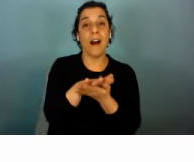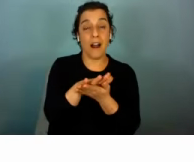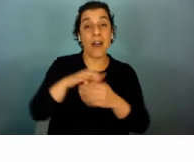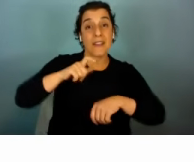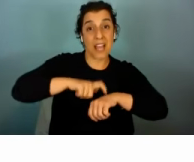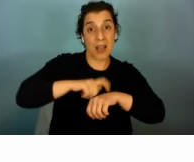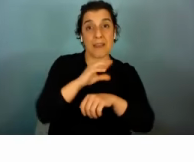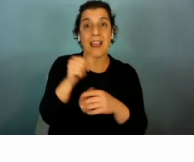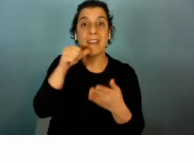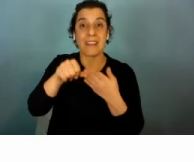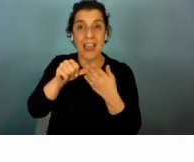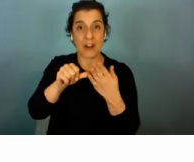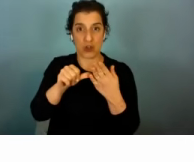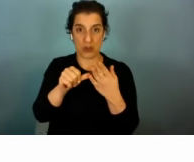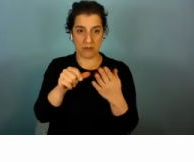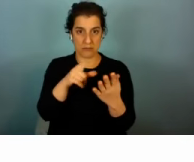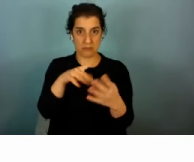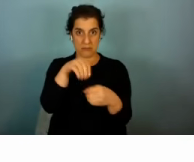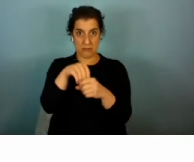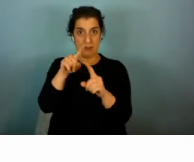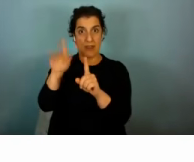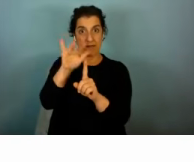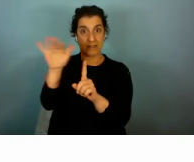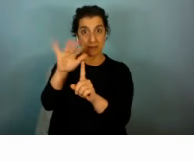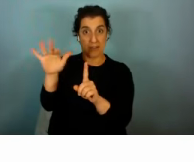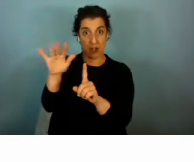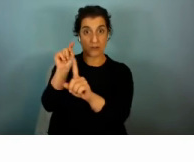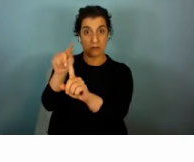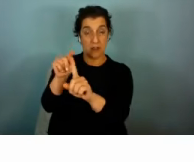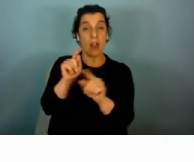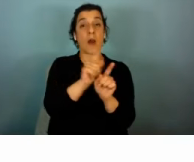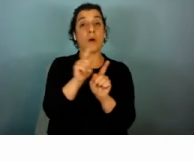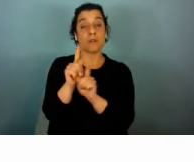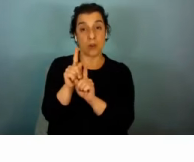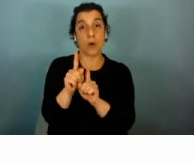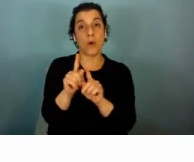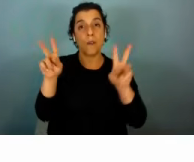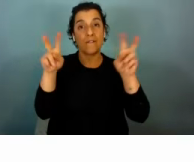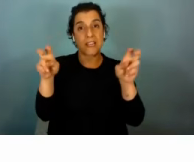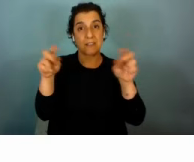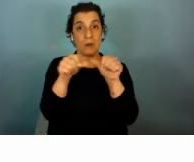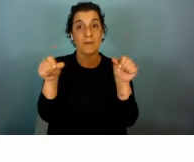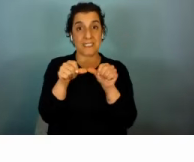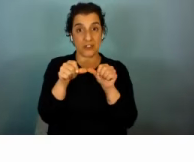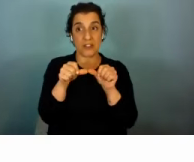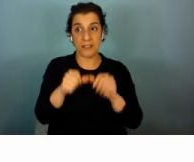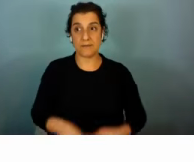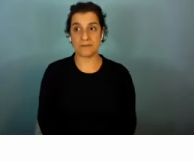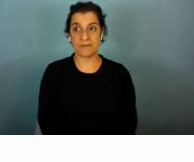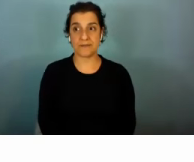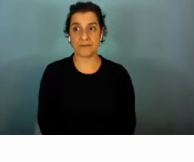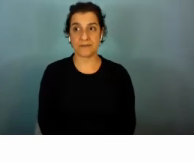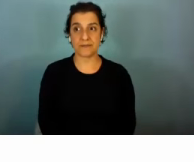and letter content of the target fingerspelled tokens, as well as their phrasal position. And for